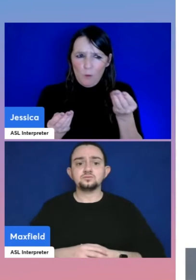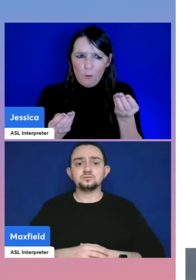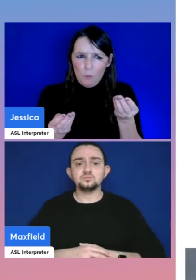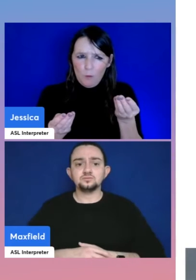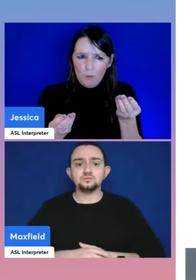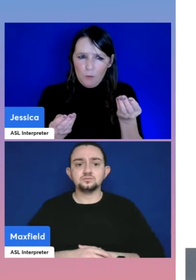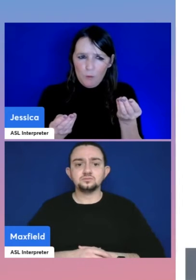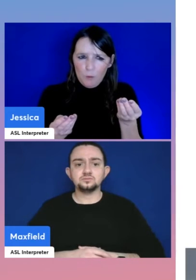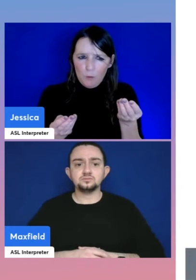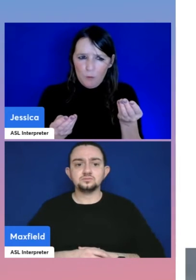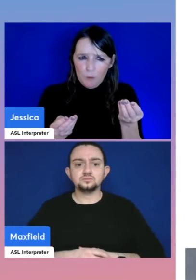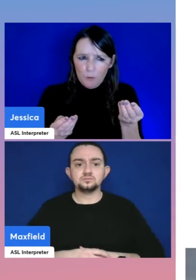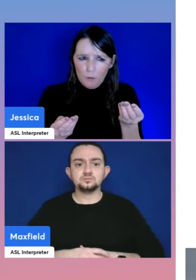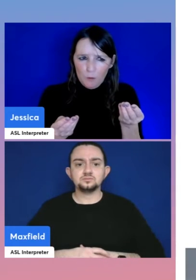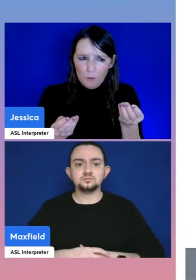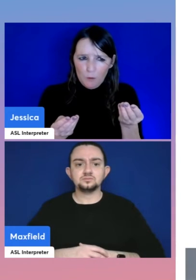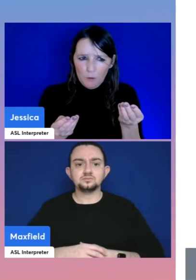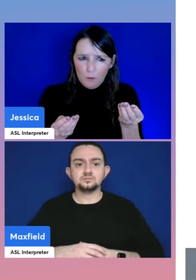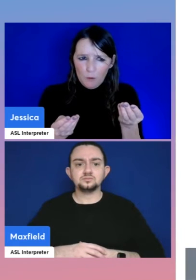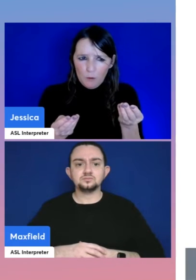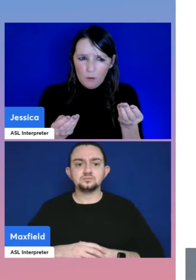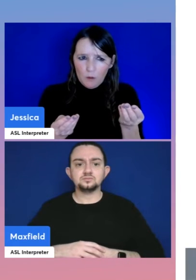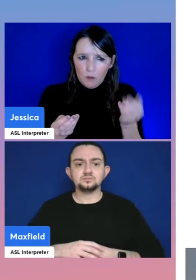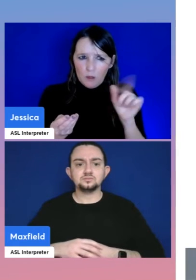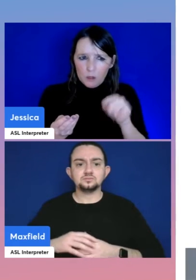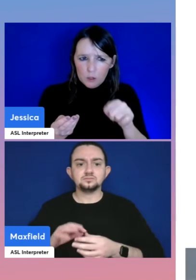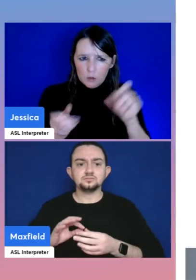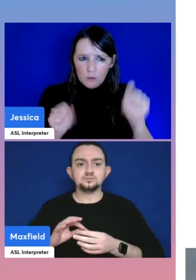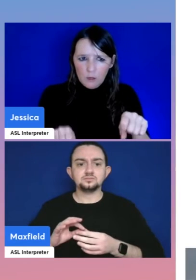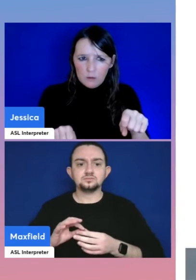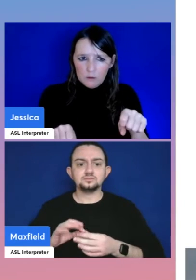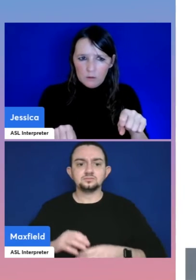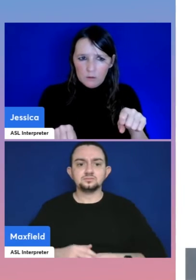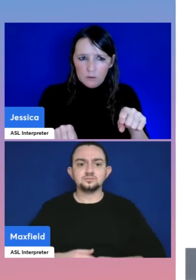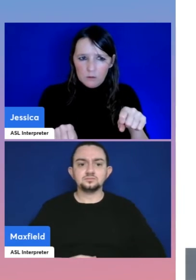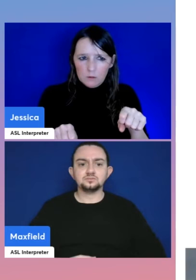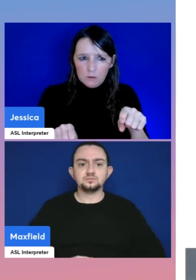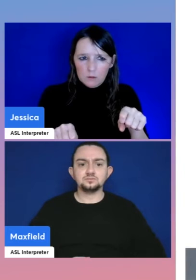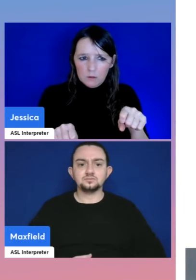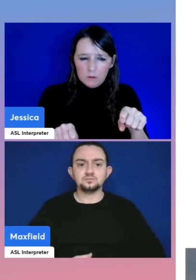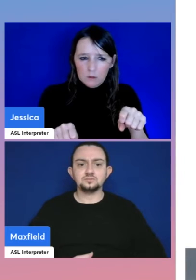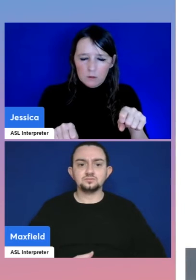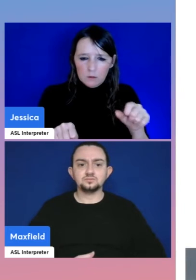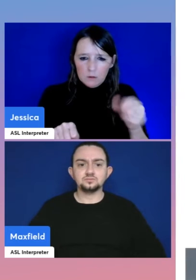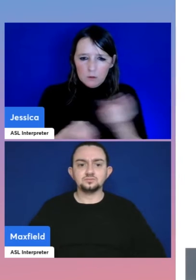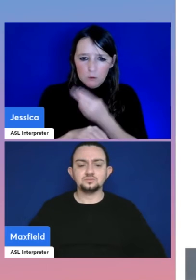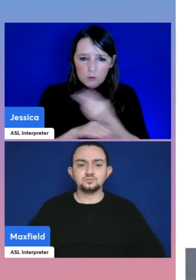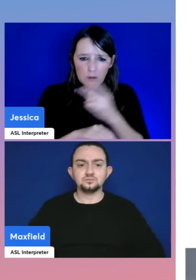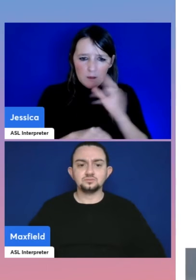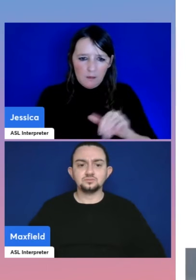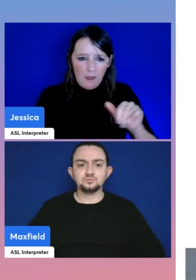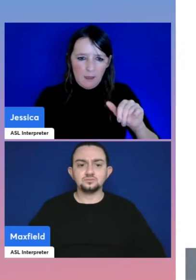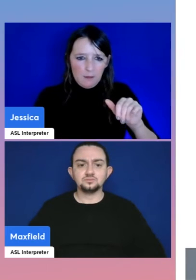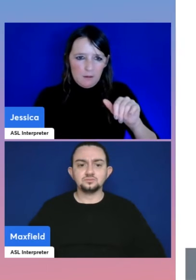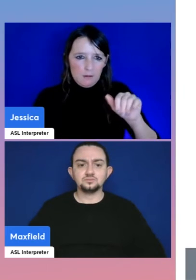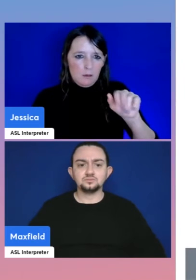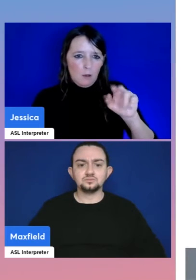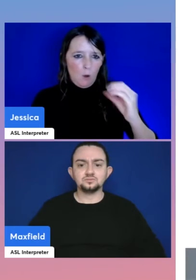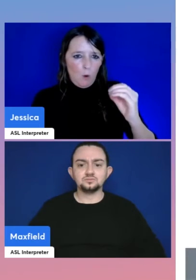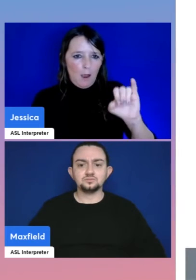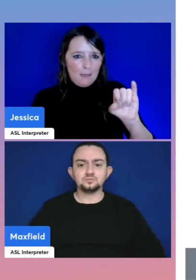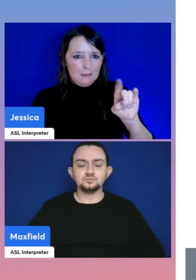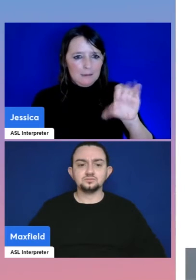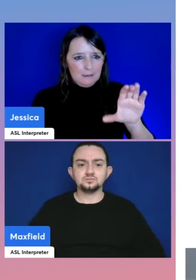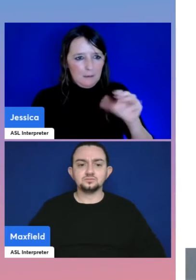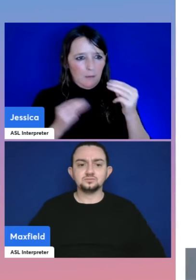a user or application requests authentication from Vault using the OIDC method. Vault redirects the user